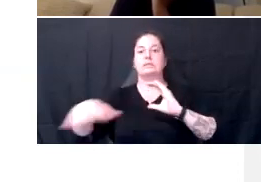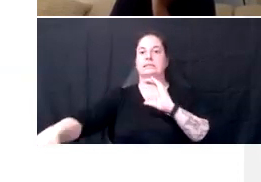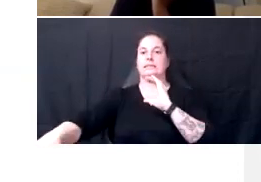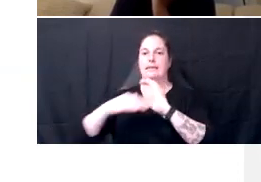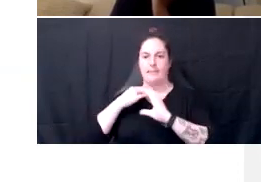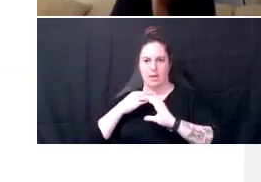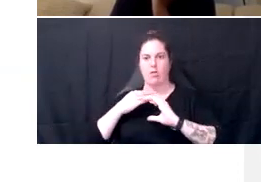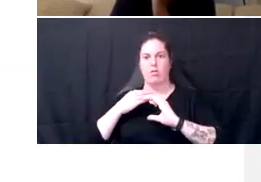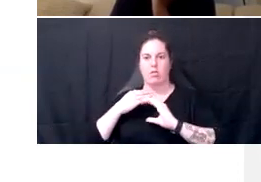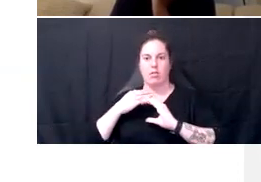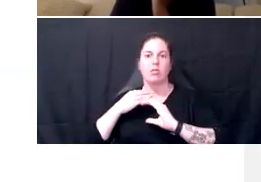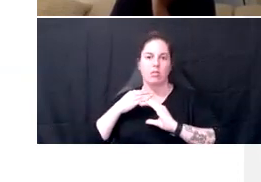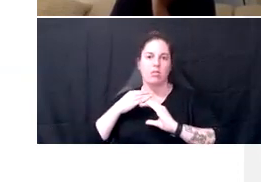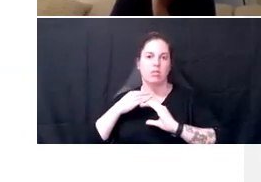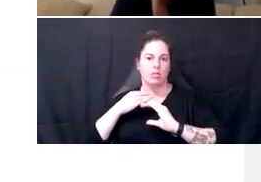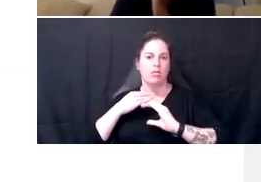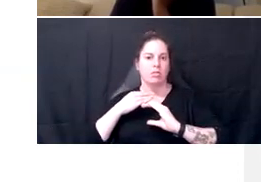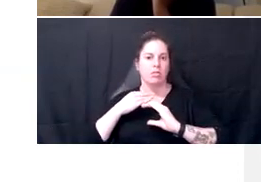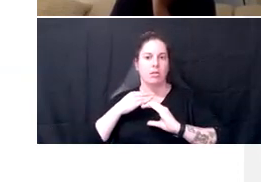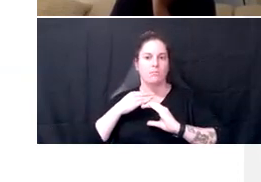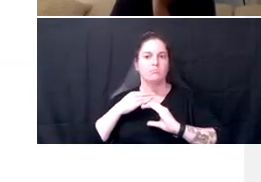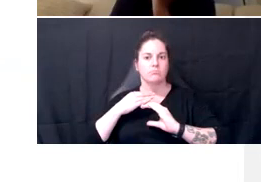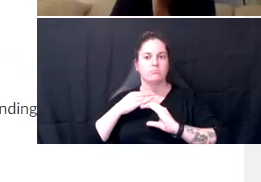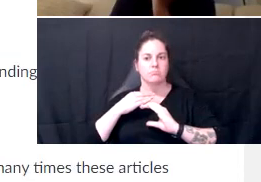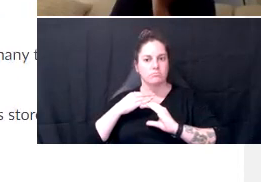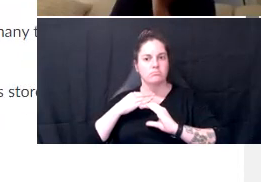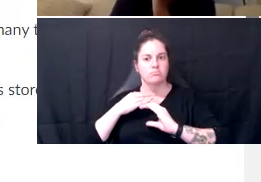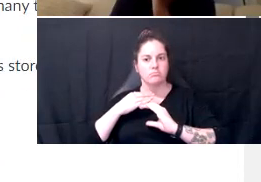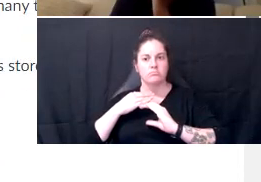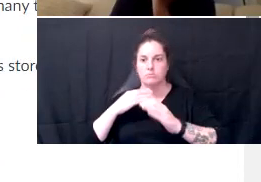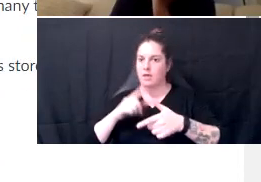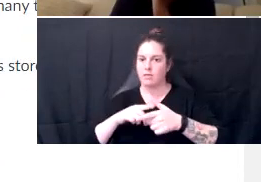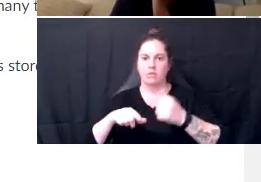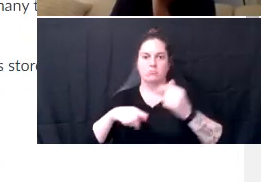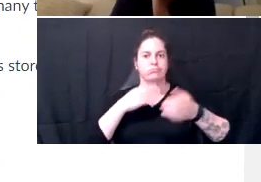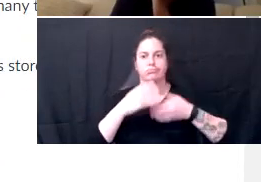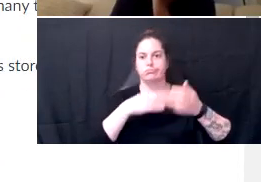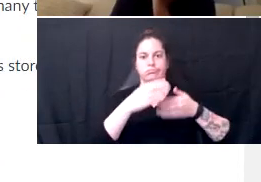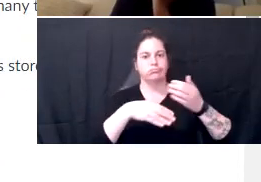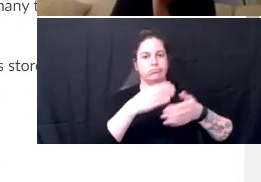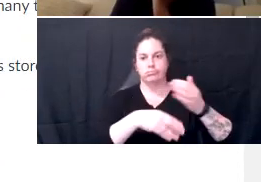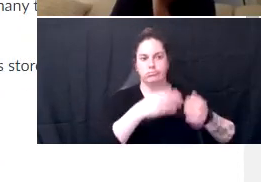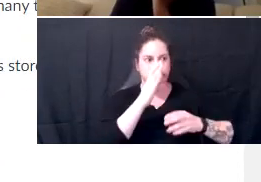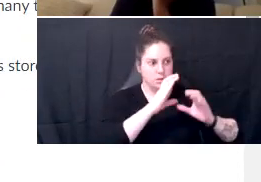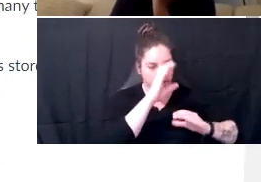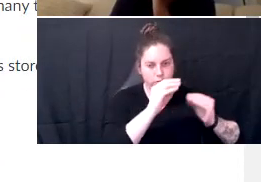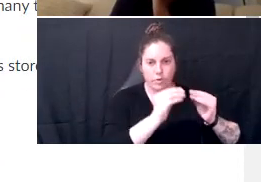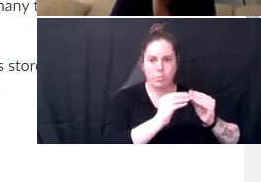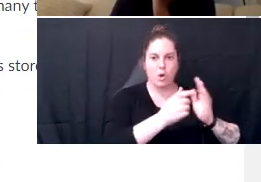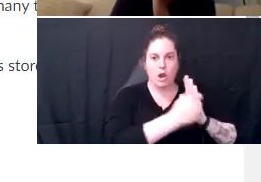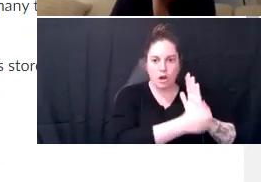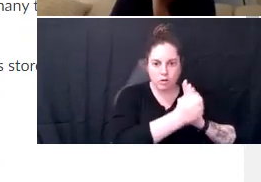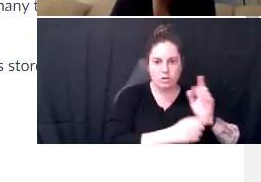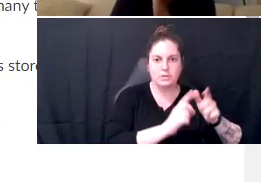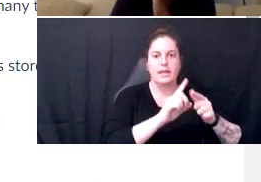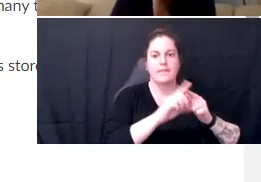And then we'll just keep at that process until the deadline. And then I'll start, bringing you on board